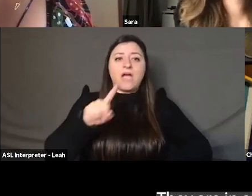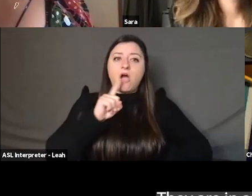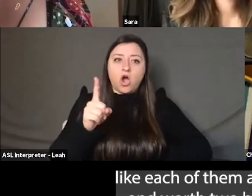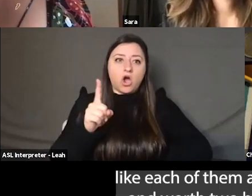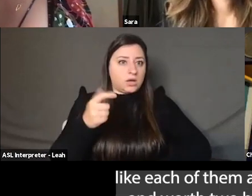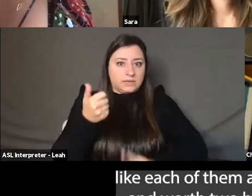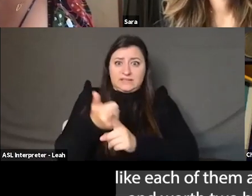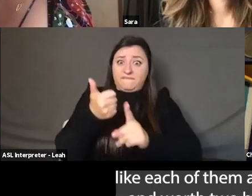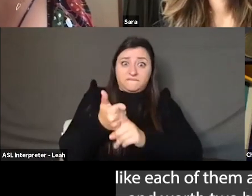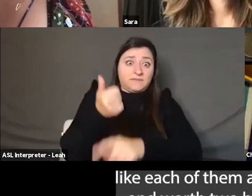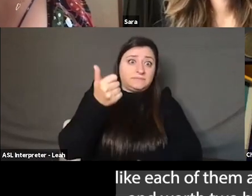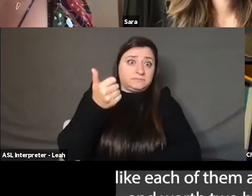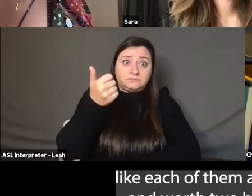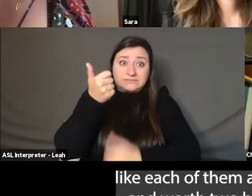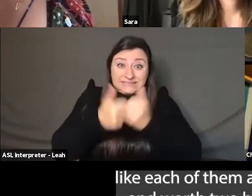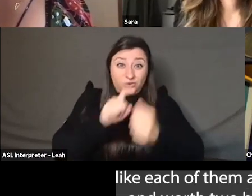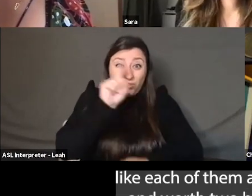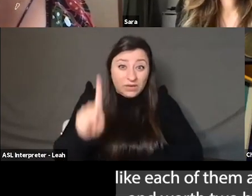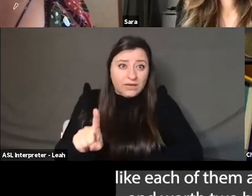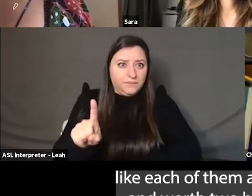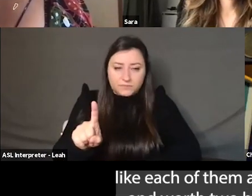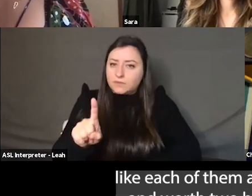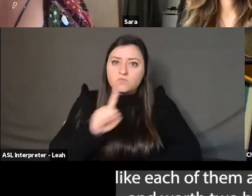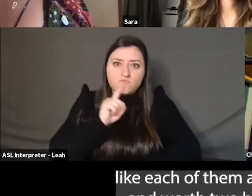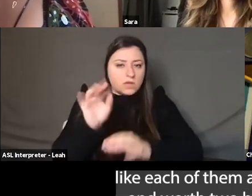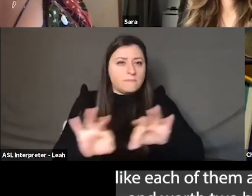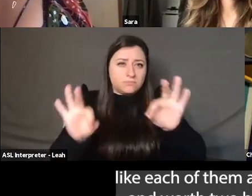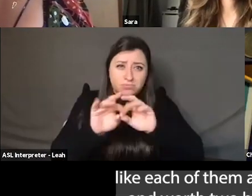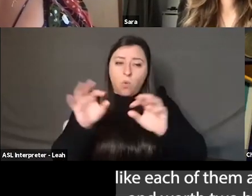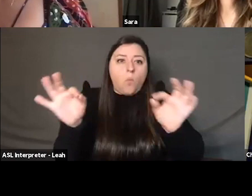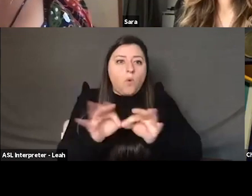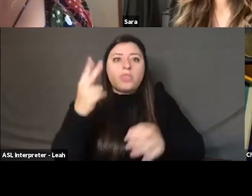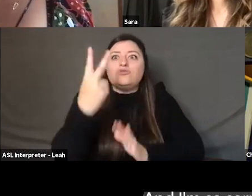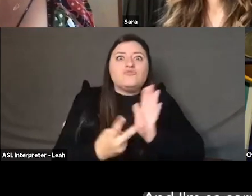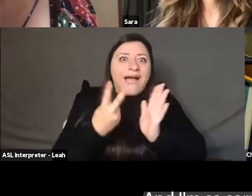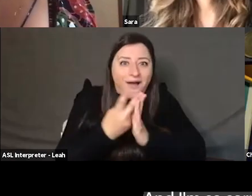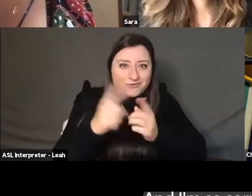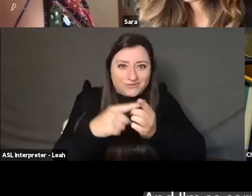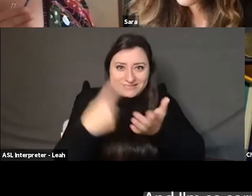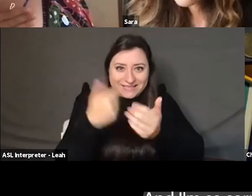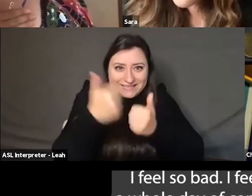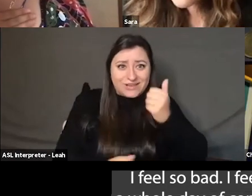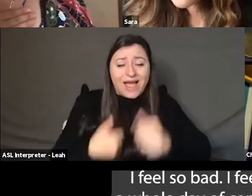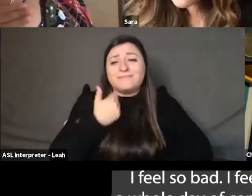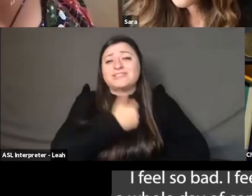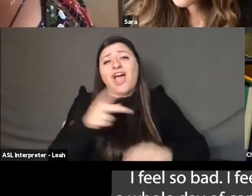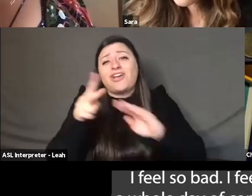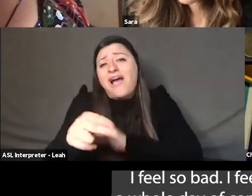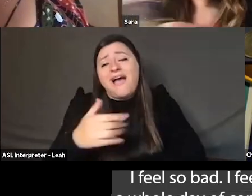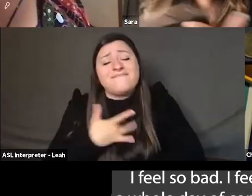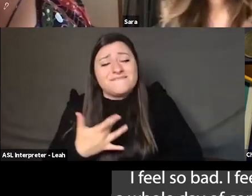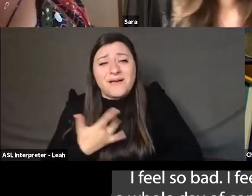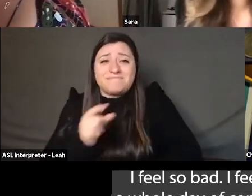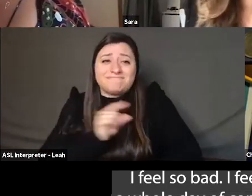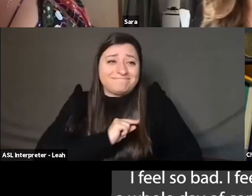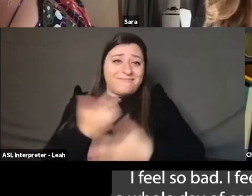and of itself, like each of them are a dissertation and worth 2 hours to discuss. And I'm so sorry to cut you. I feel so bad. I feel